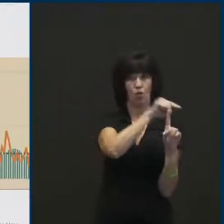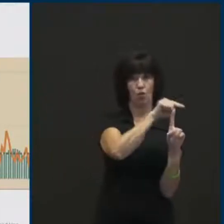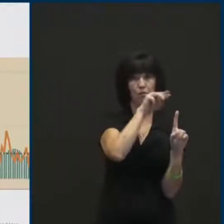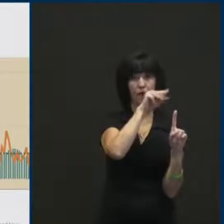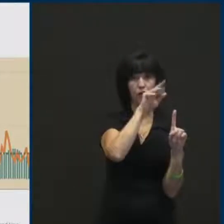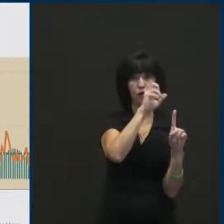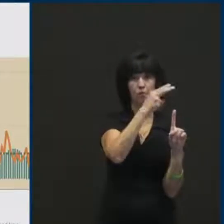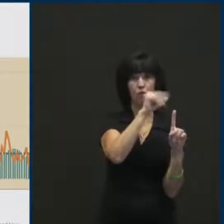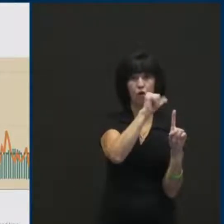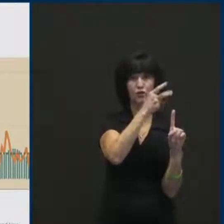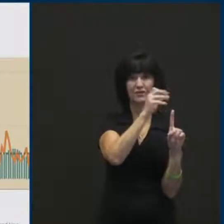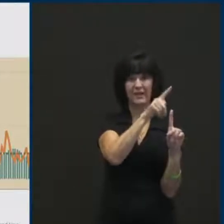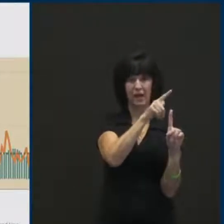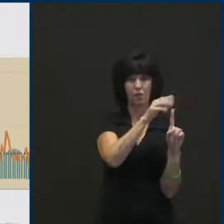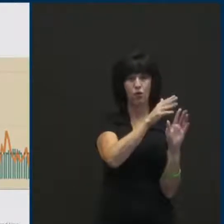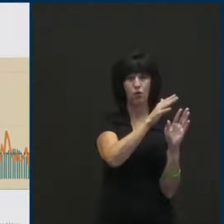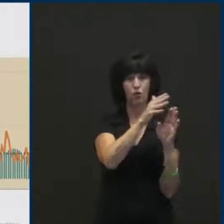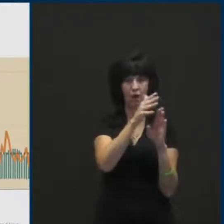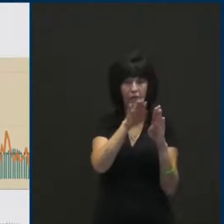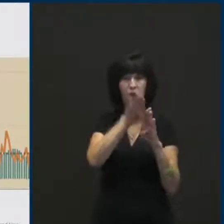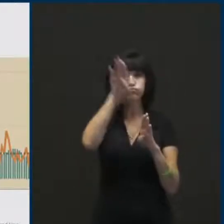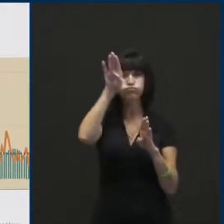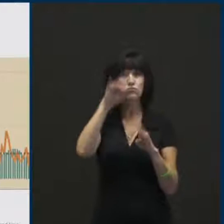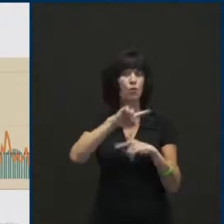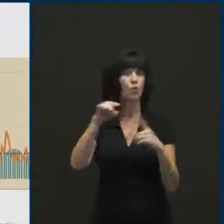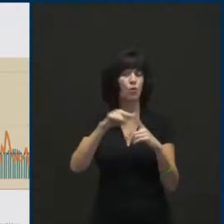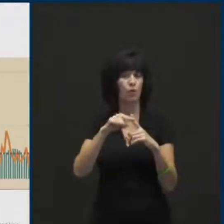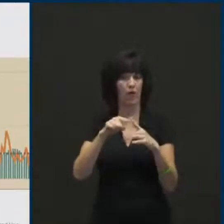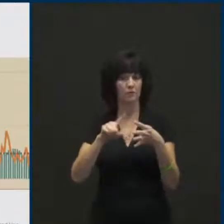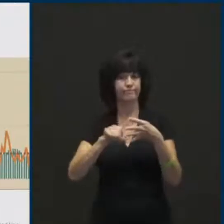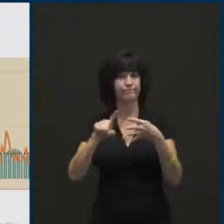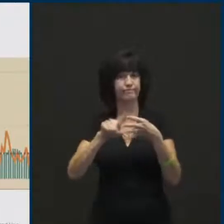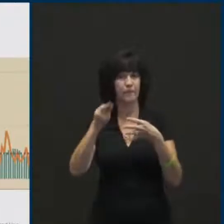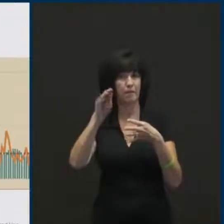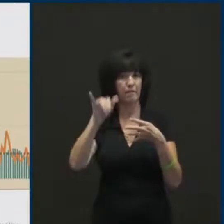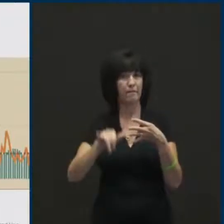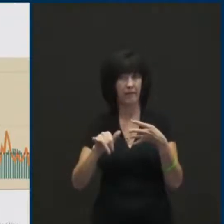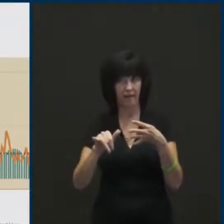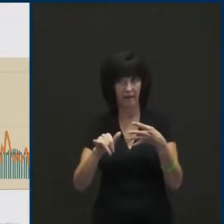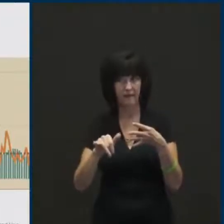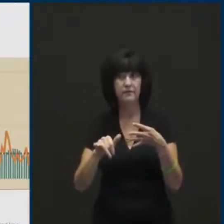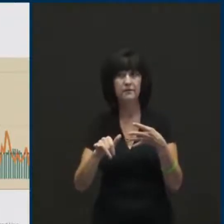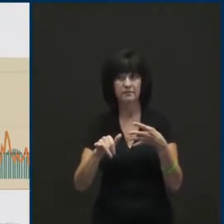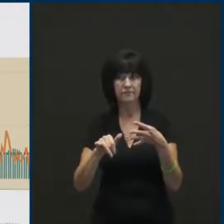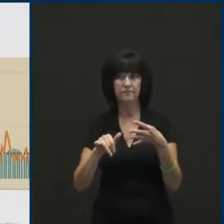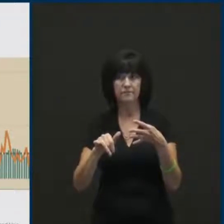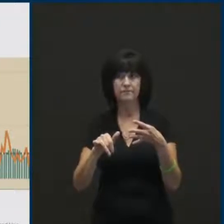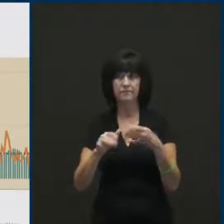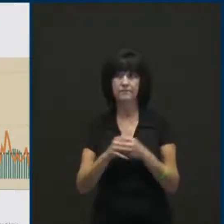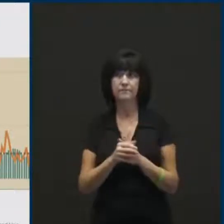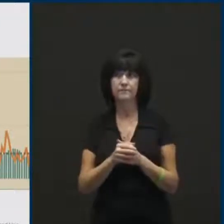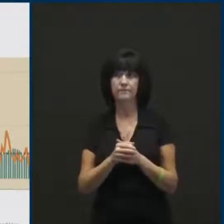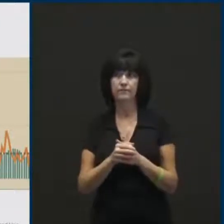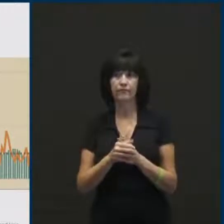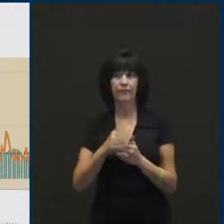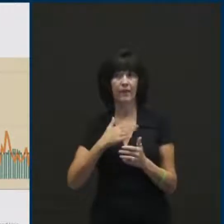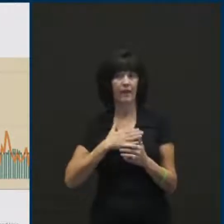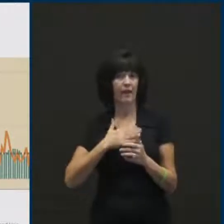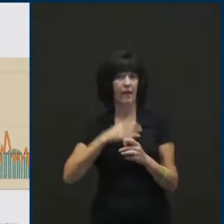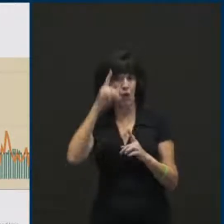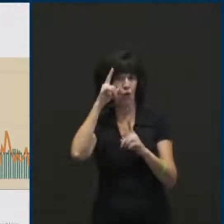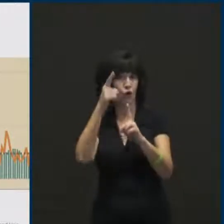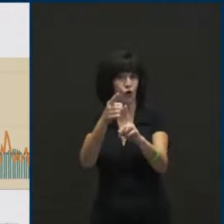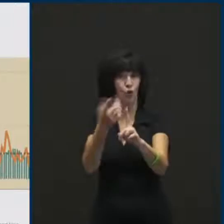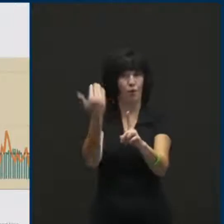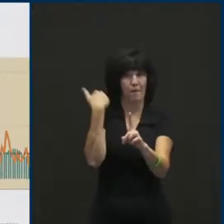around early May in new positive. This is the graph of new positive cases. The goal back